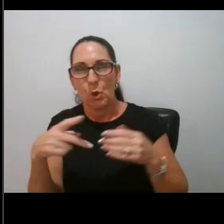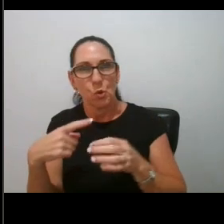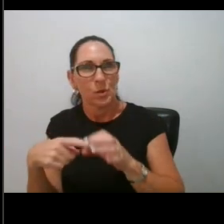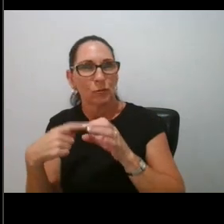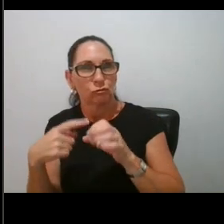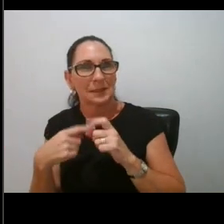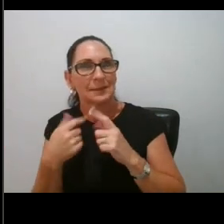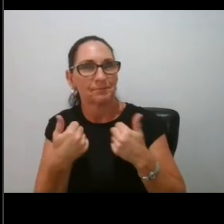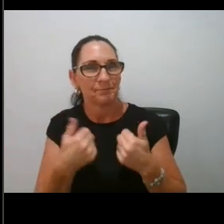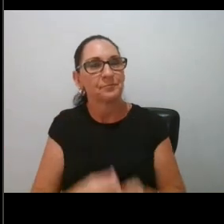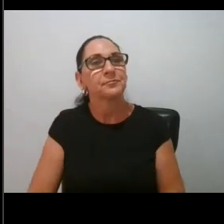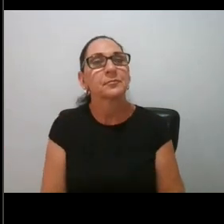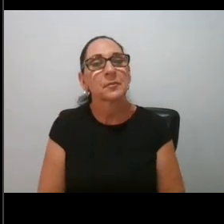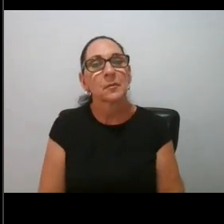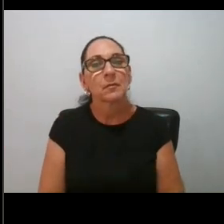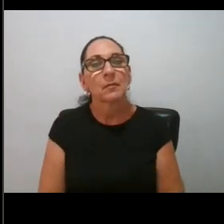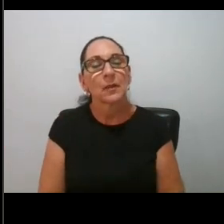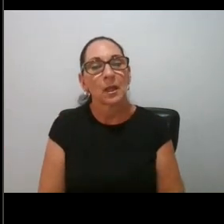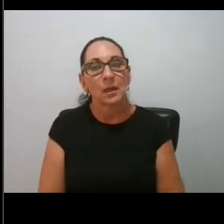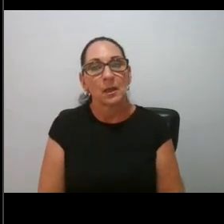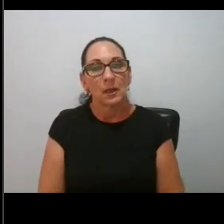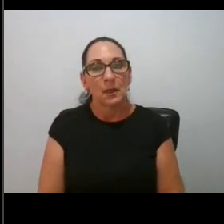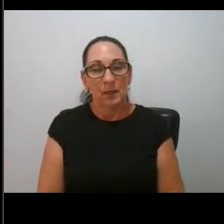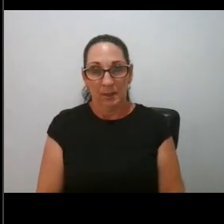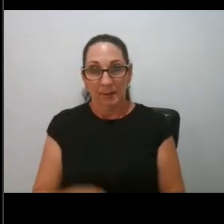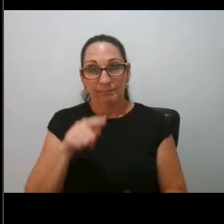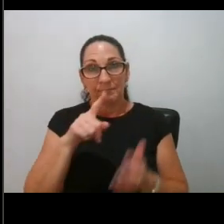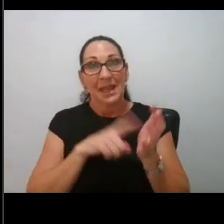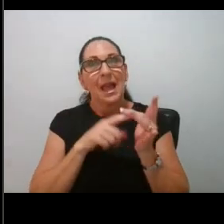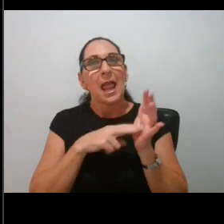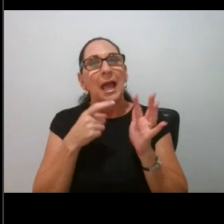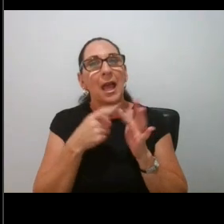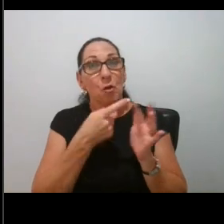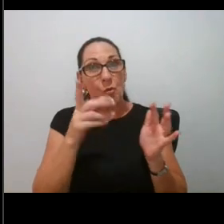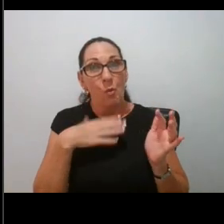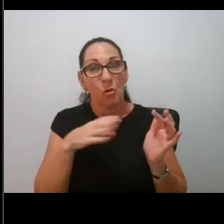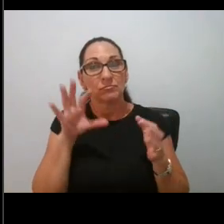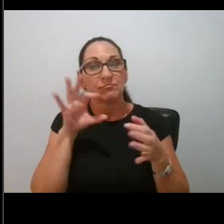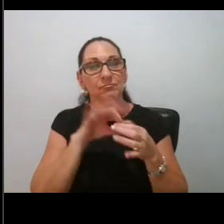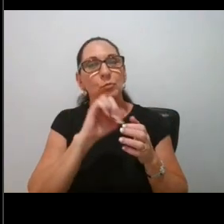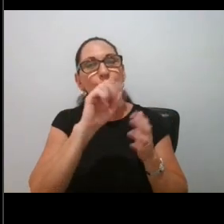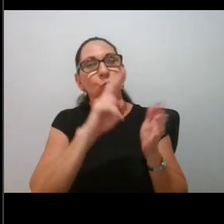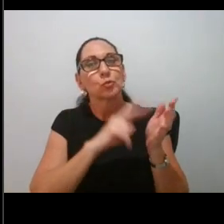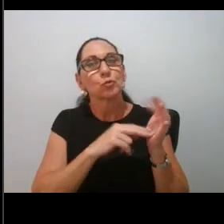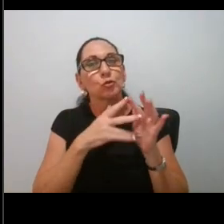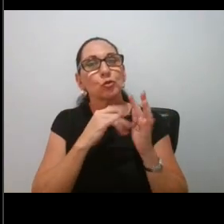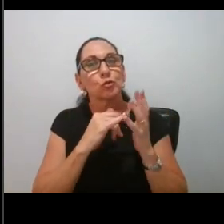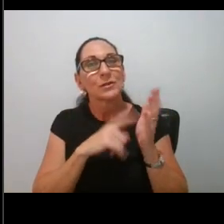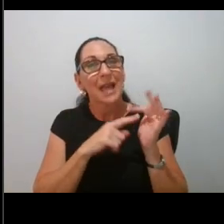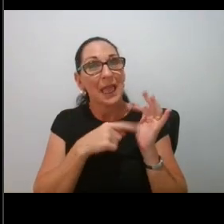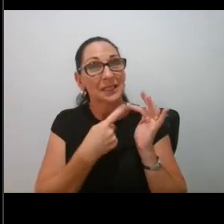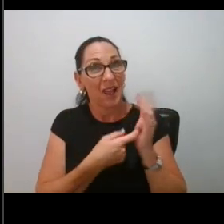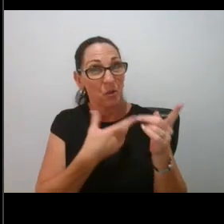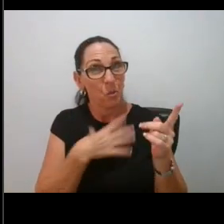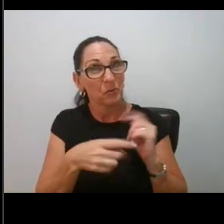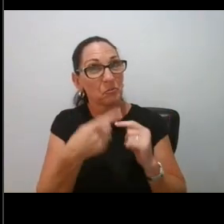So we did have a link here if people wanted to subscribe to your newsletter. So did you want to say anything about that newsletter,